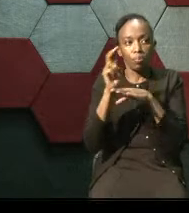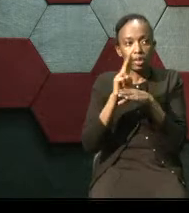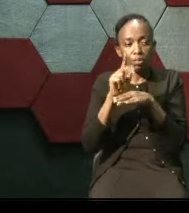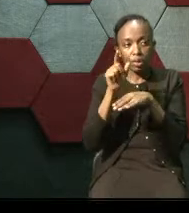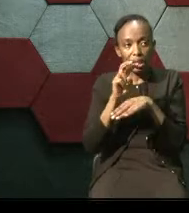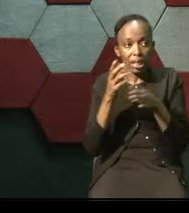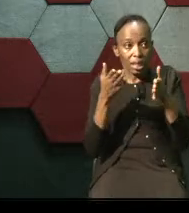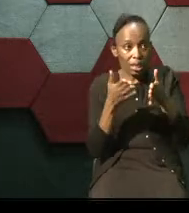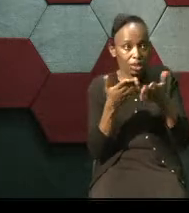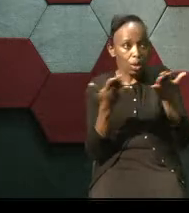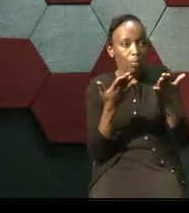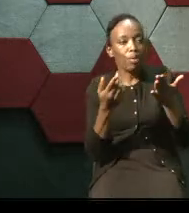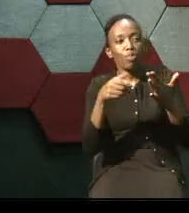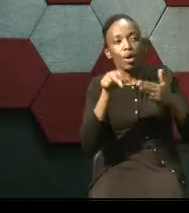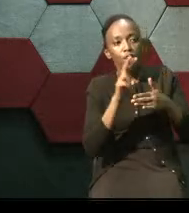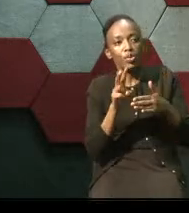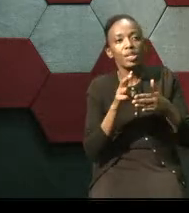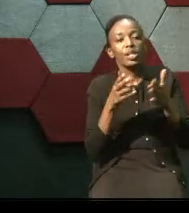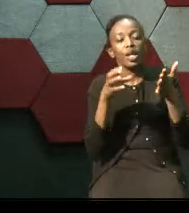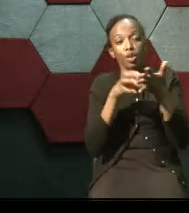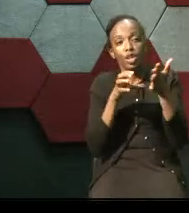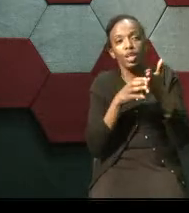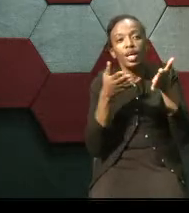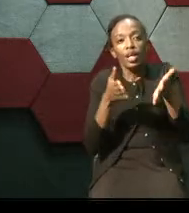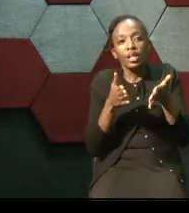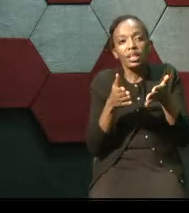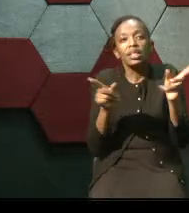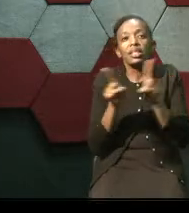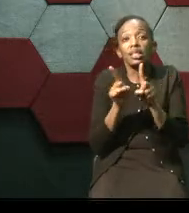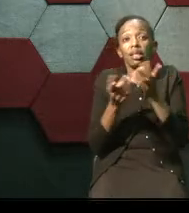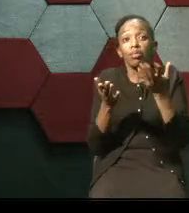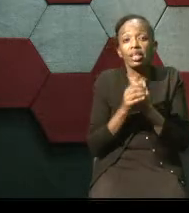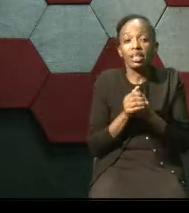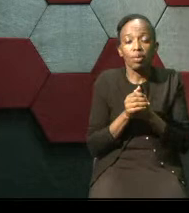is whereby we were doing the casing. This is